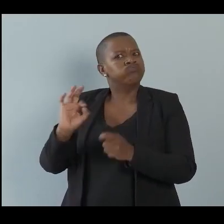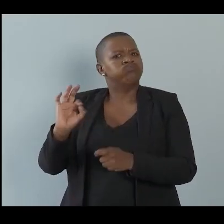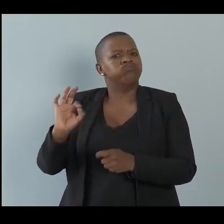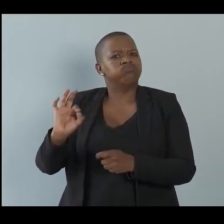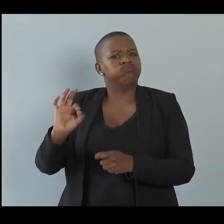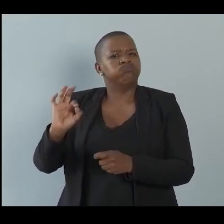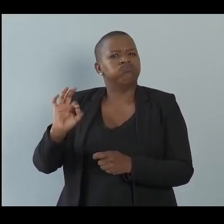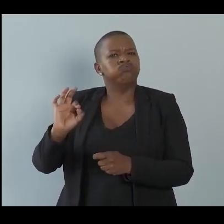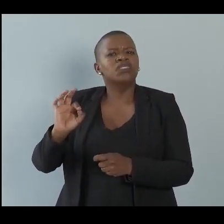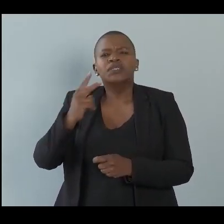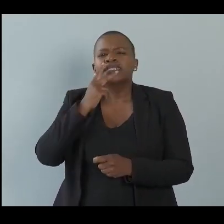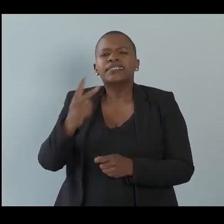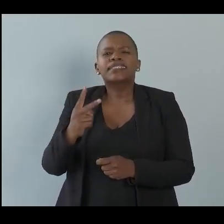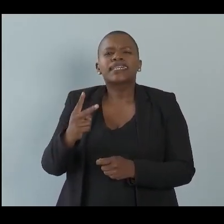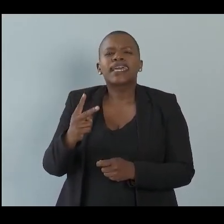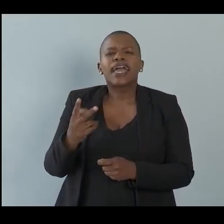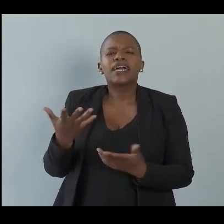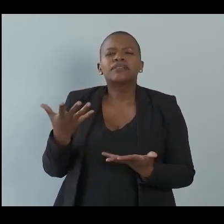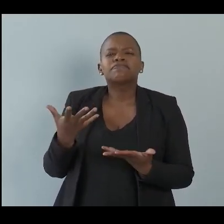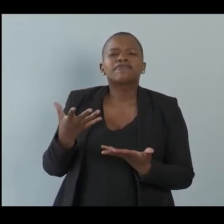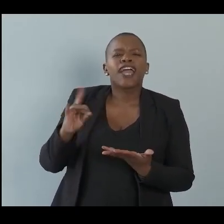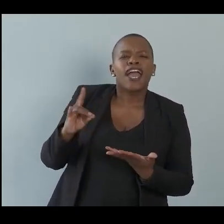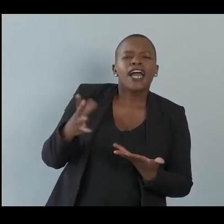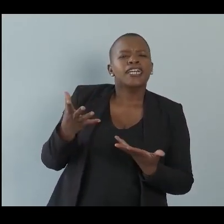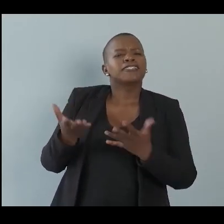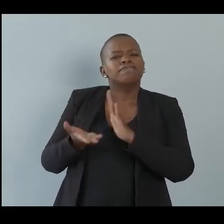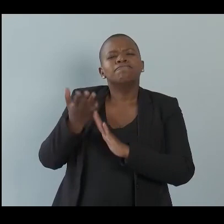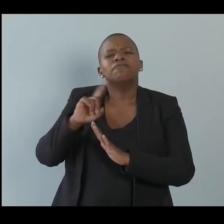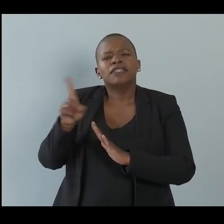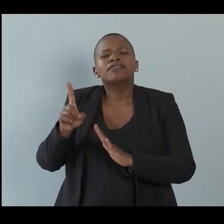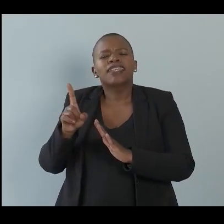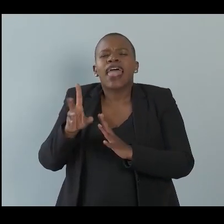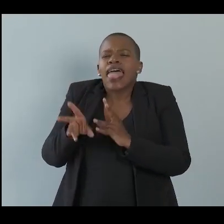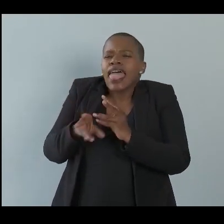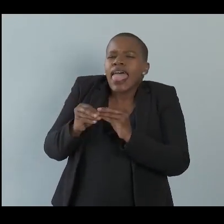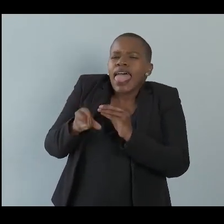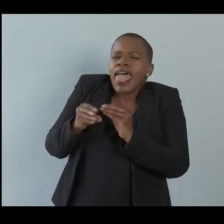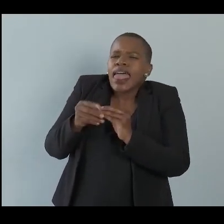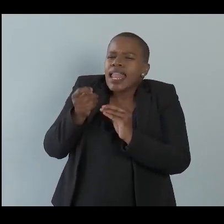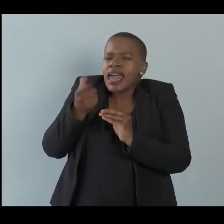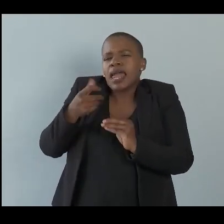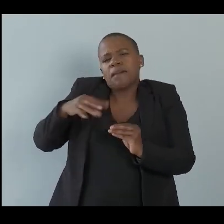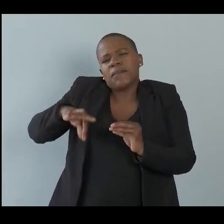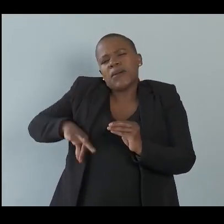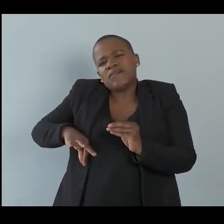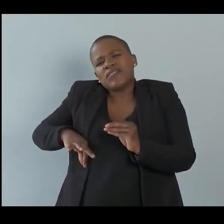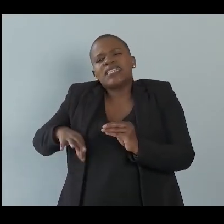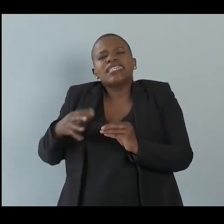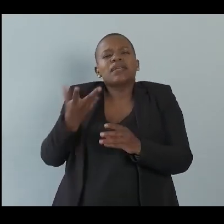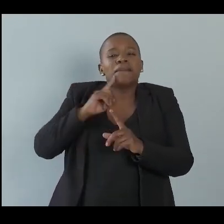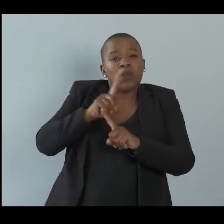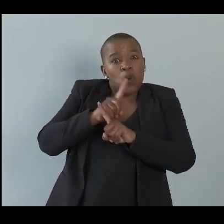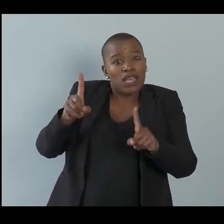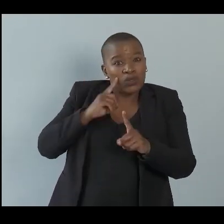see a significant cash drain on the group. They will contribute a very small profit, but while that is happening, we're still pursuing the sale